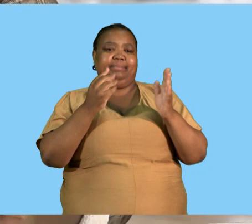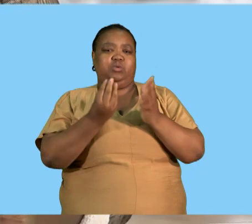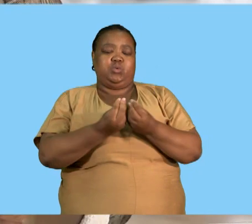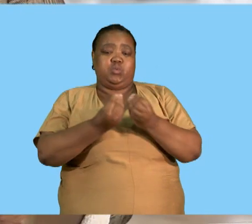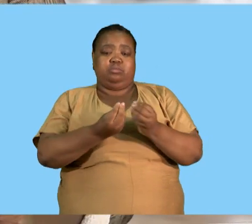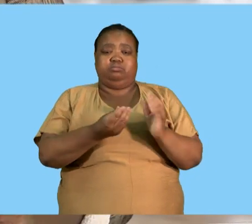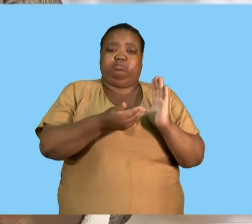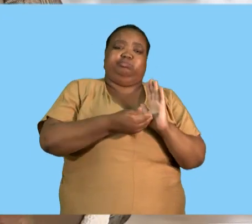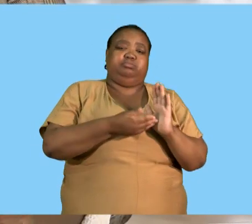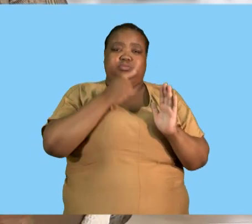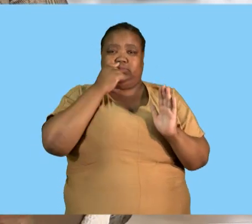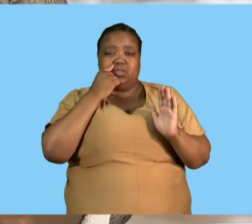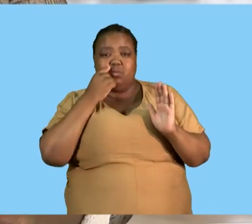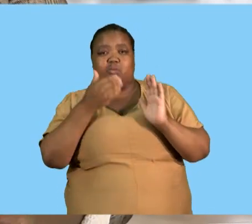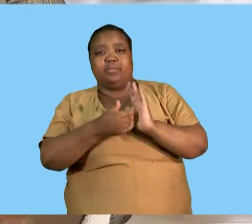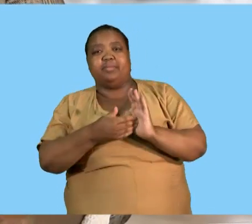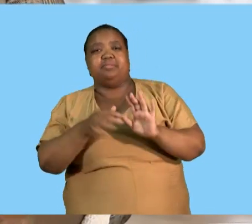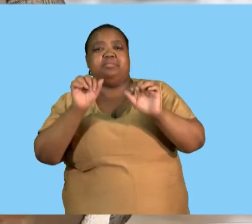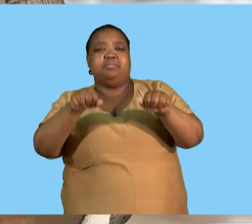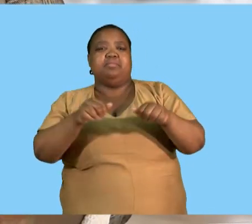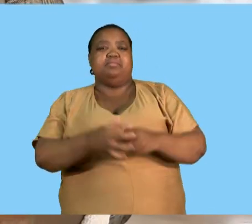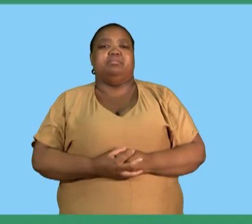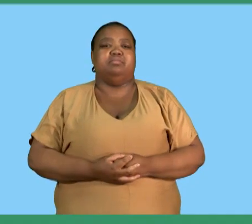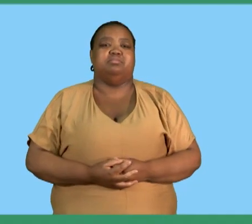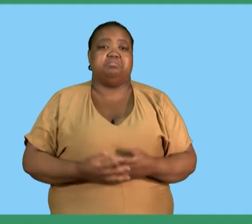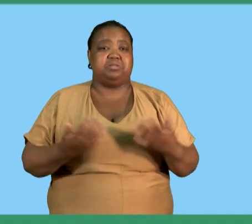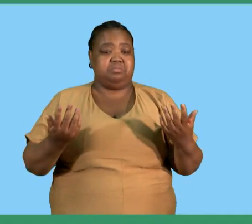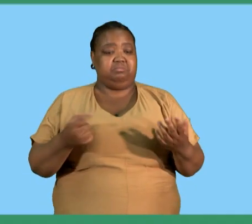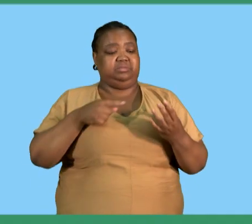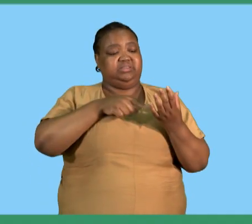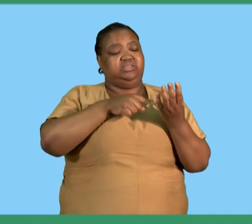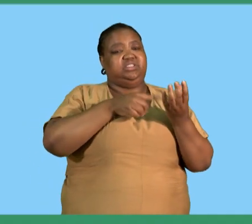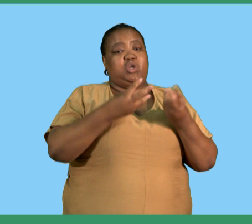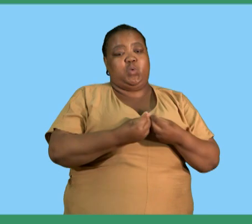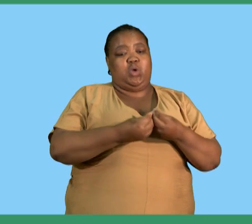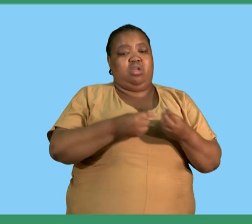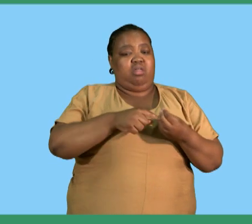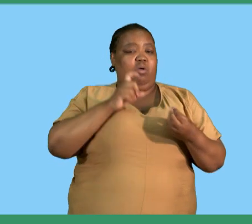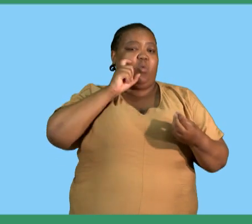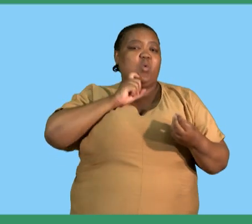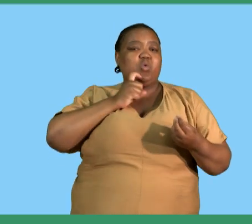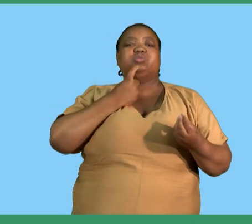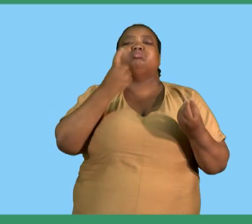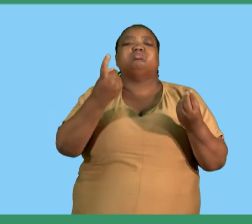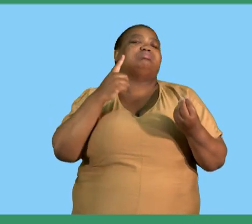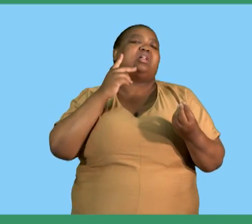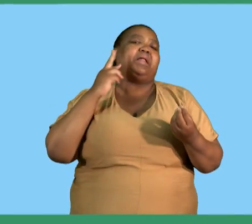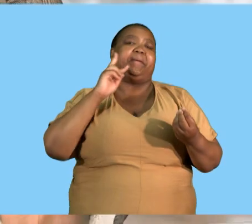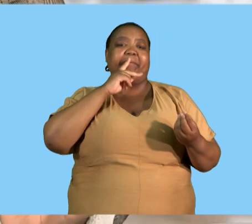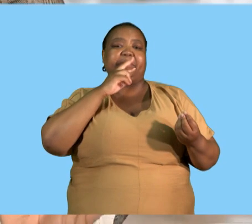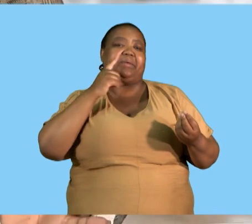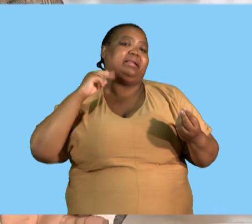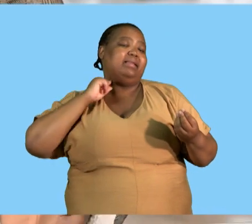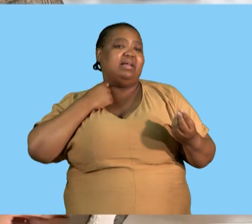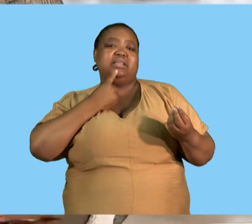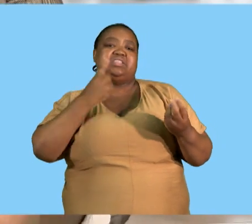deceptive. Right, like selling secondhand goods as a new good. Why? Because you want to make profit, and then you tell people that this